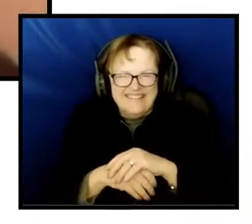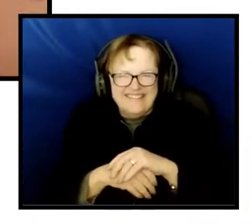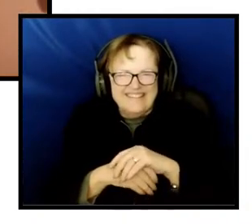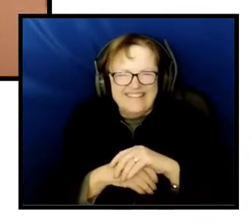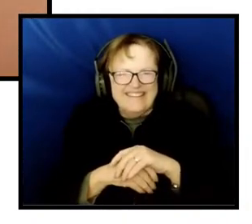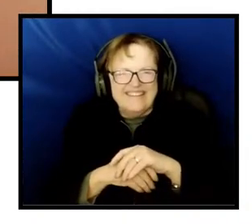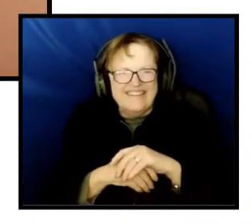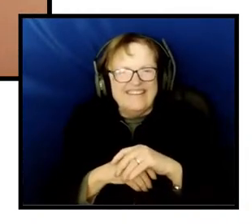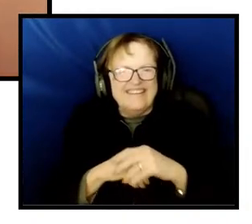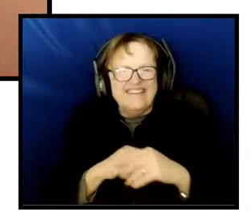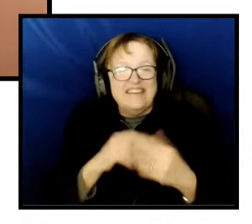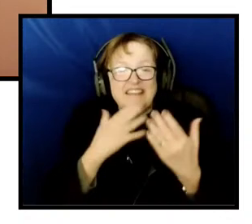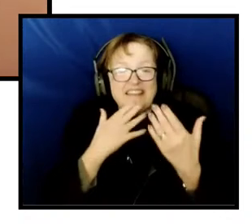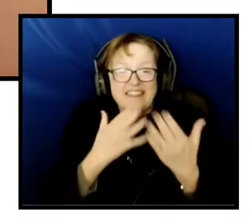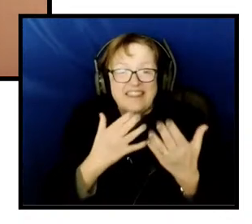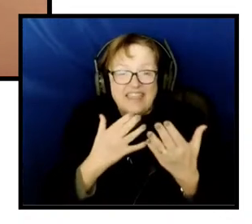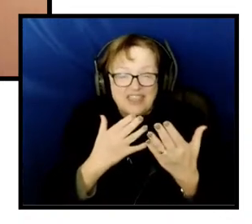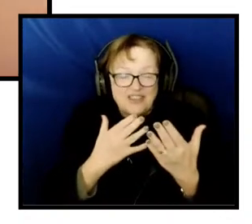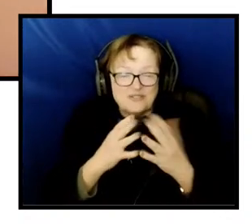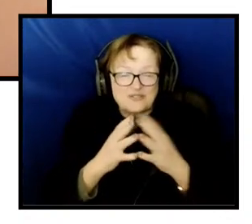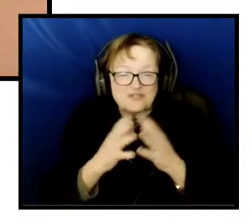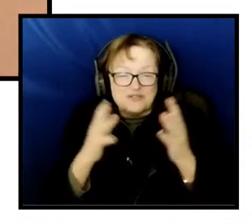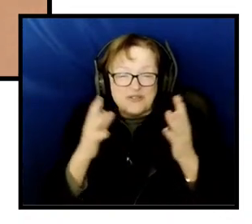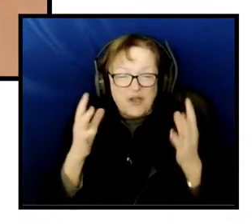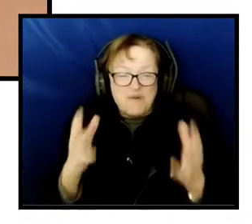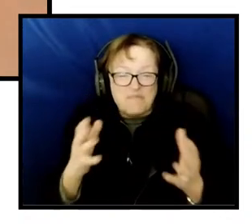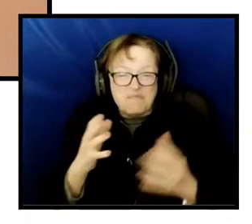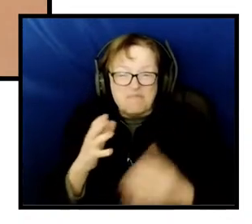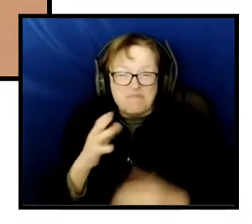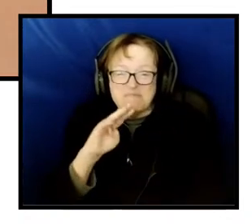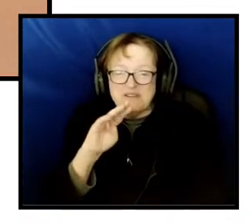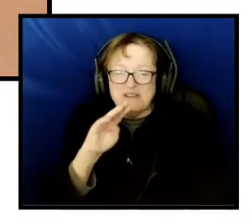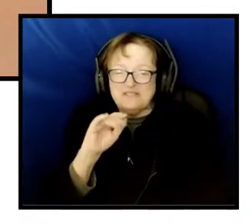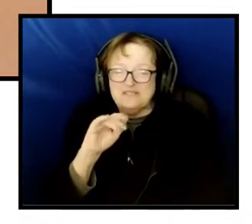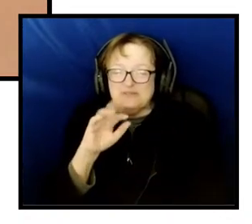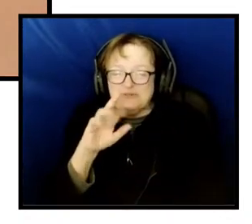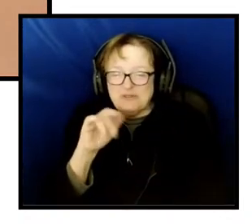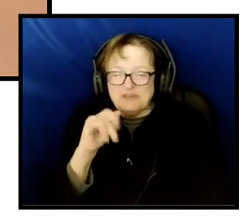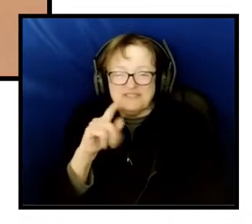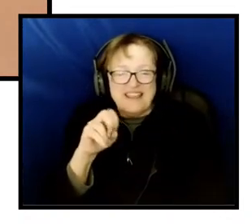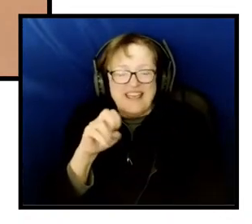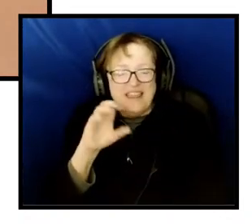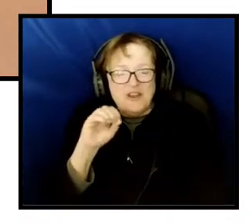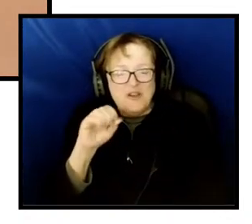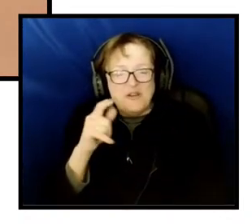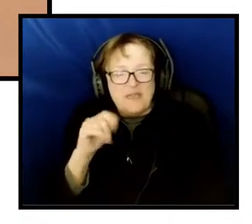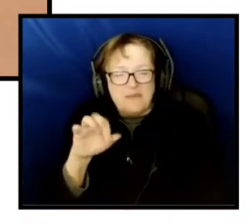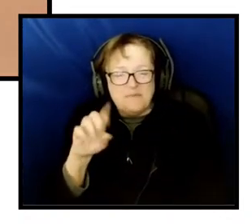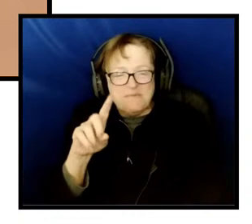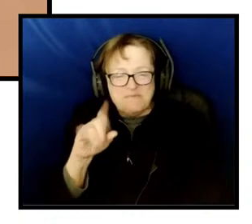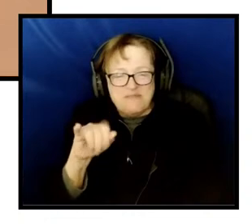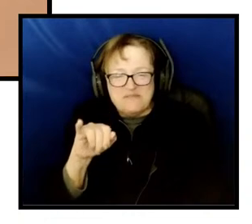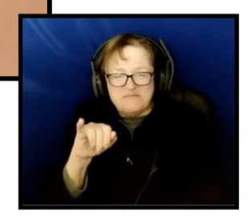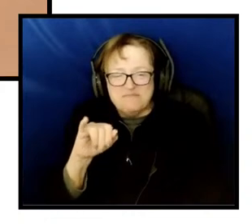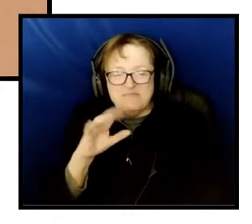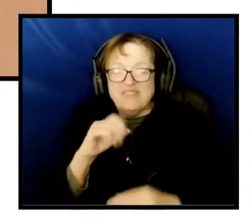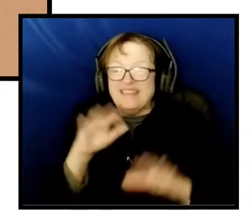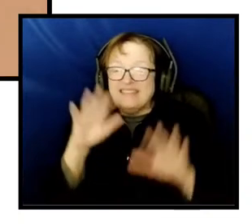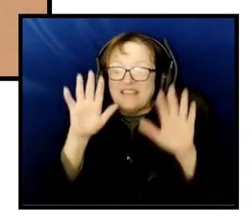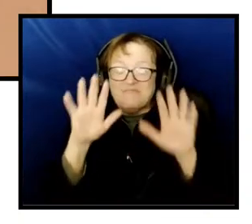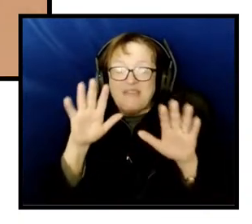And thank you so much, Rochelle and Ogemdi. This was amazing,